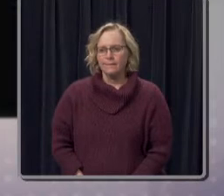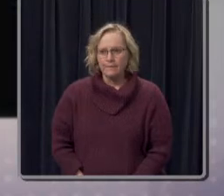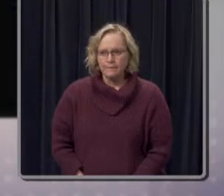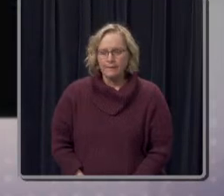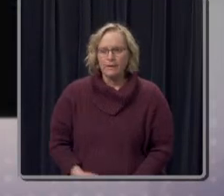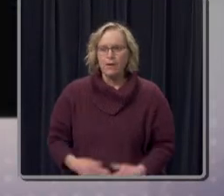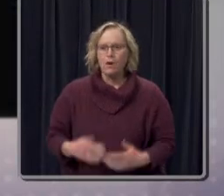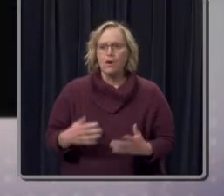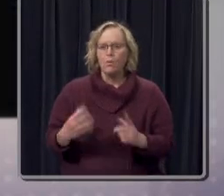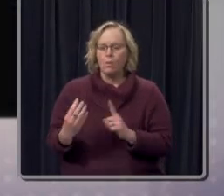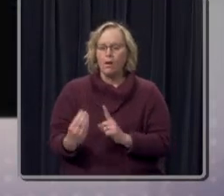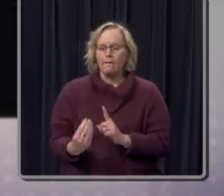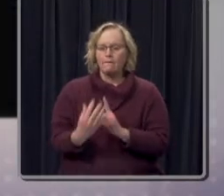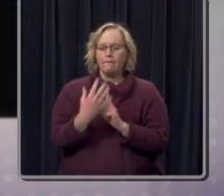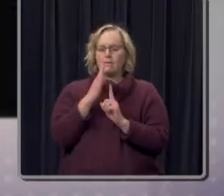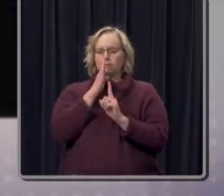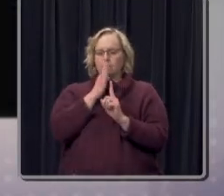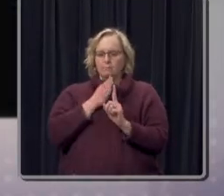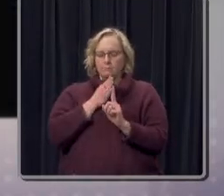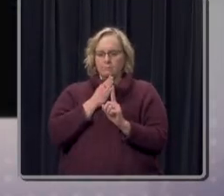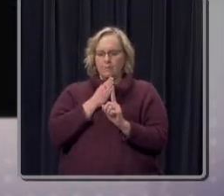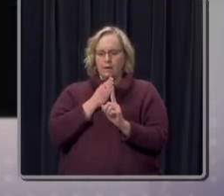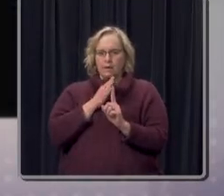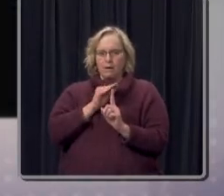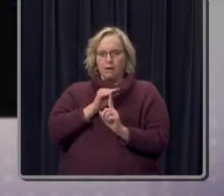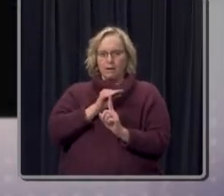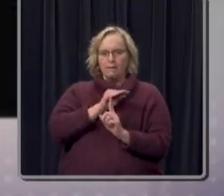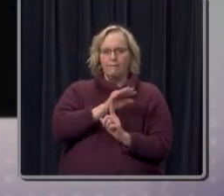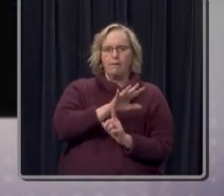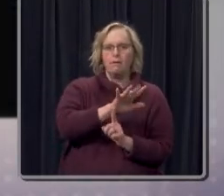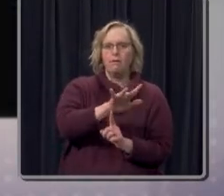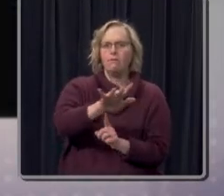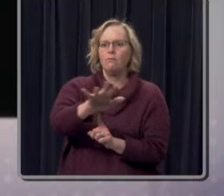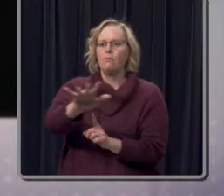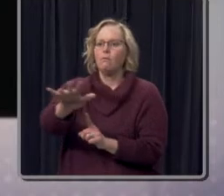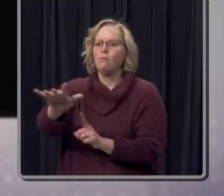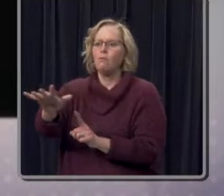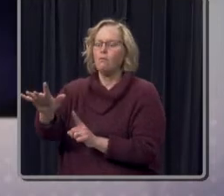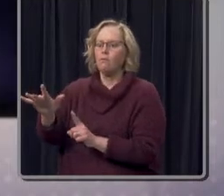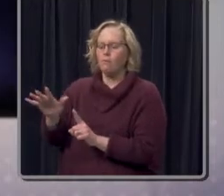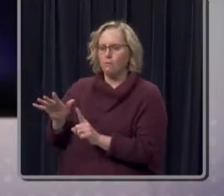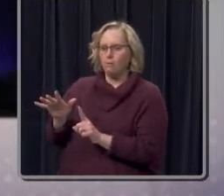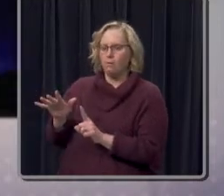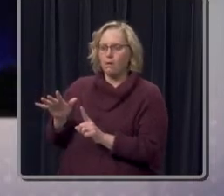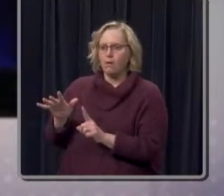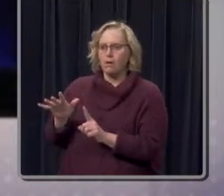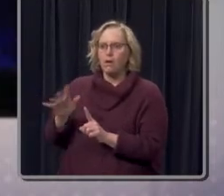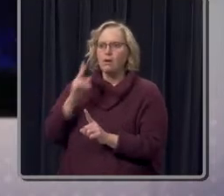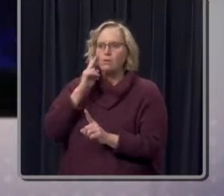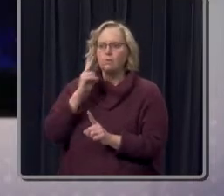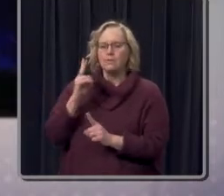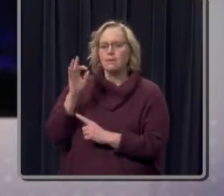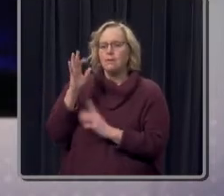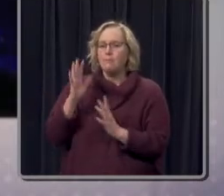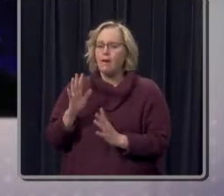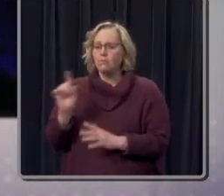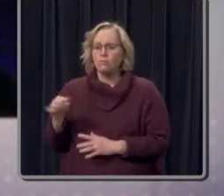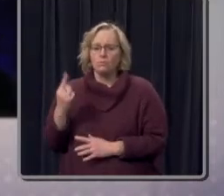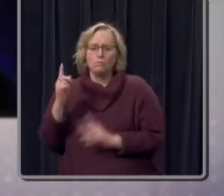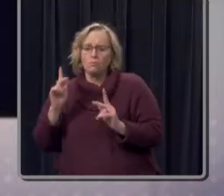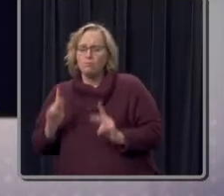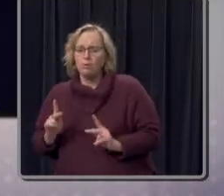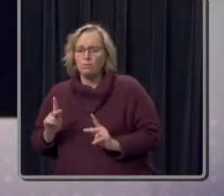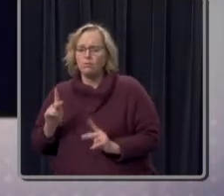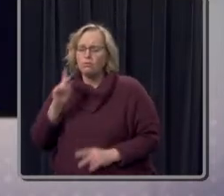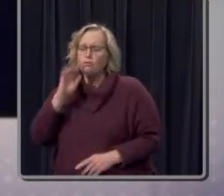What affects one directly affects all indirectly. You see, a pastor is just a person who preaches